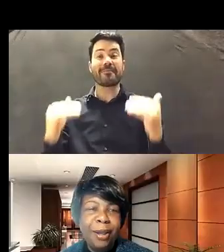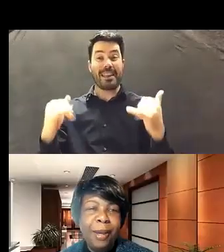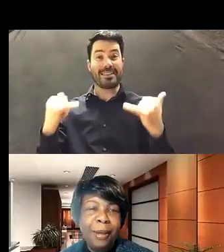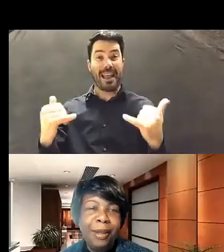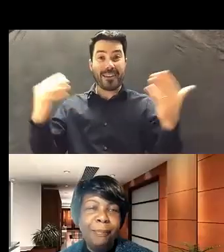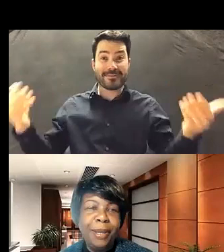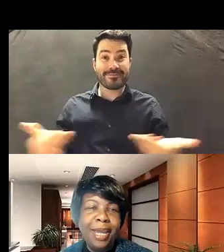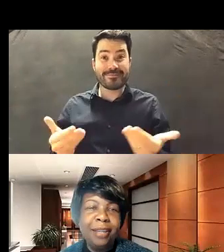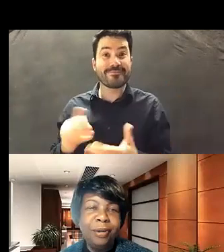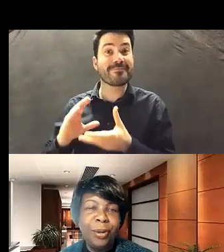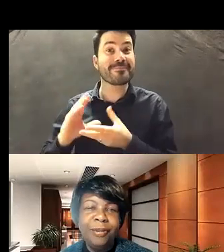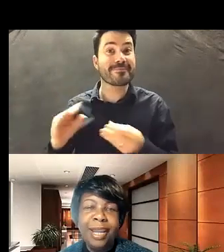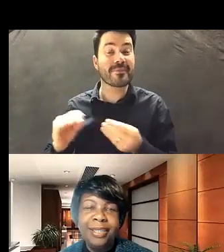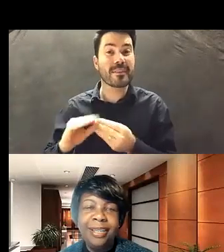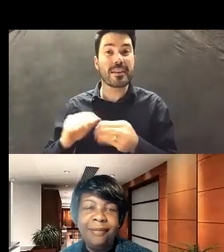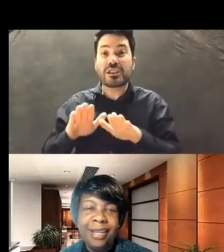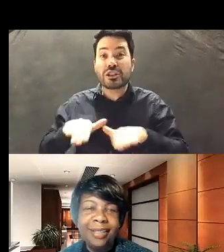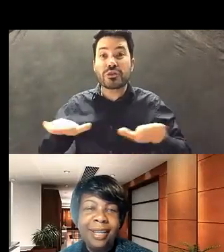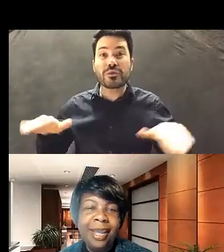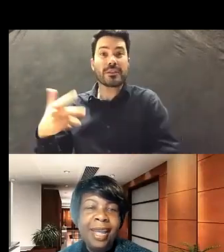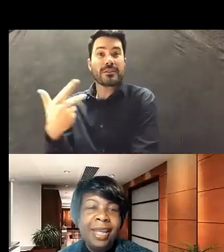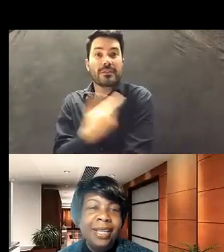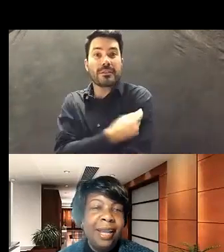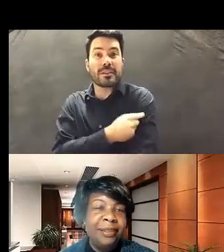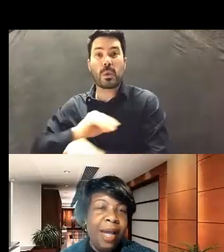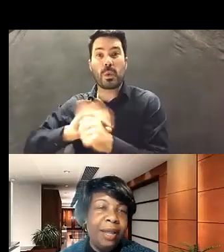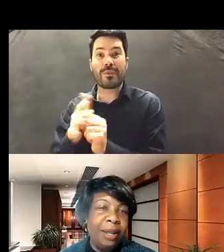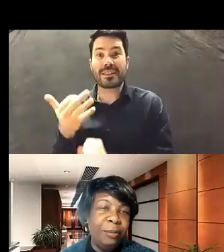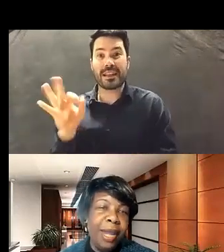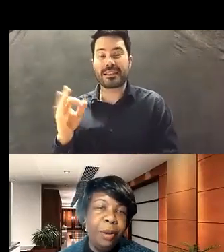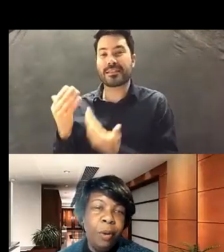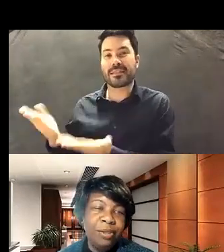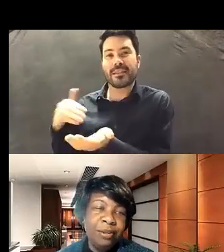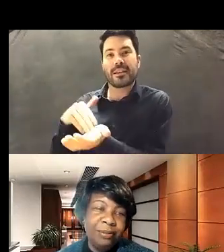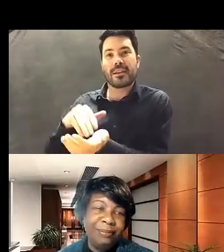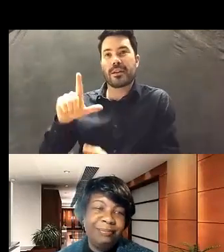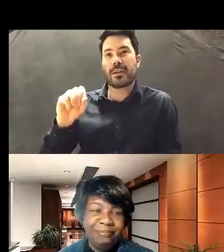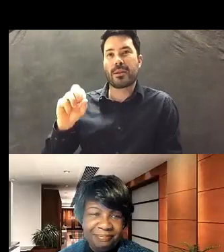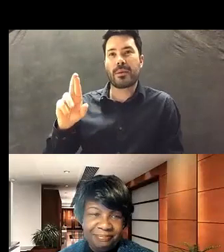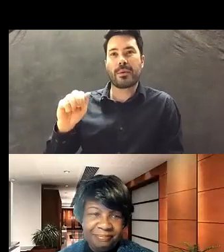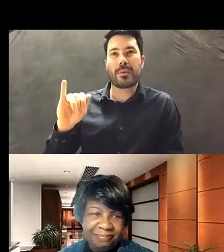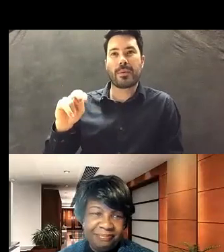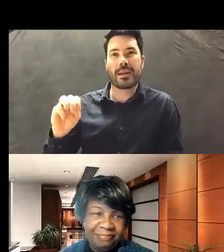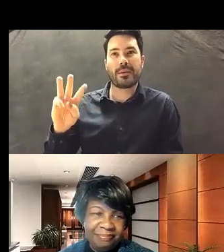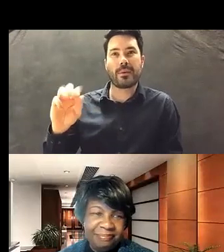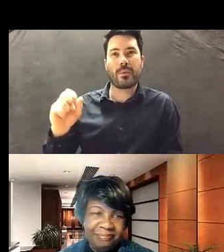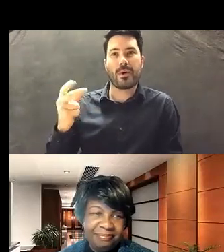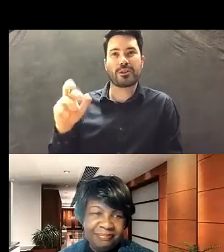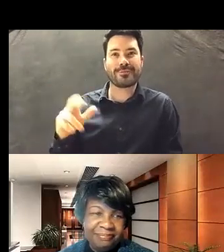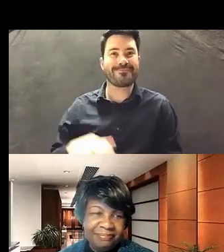to talk about pediatric COVID-19 vaccine, Dr. Lorraine Washer. Thanks,